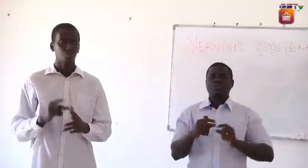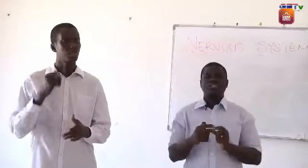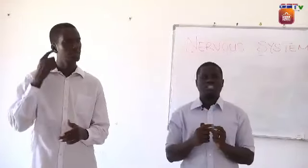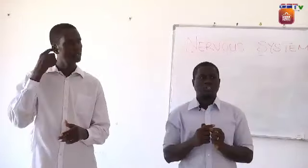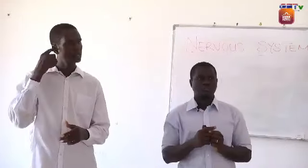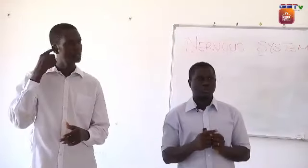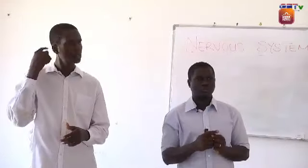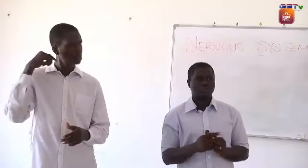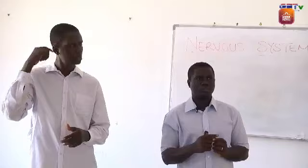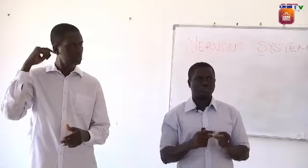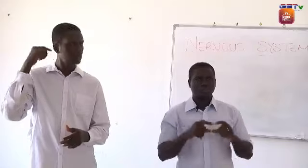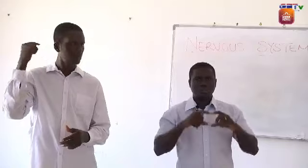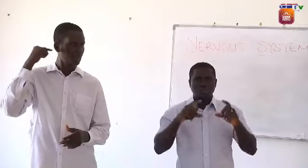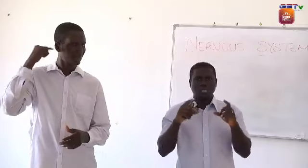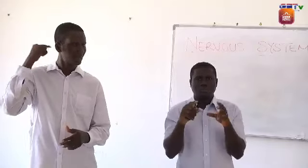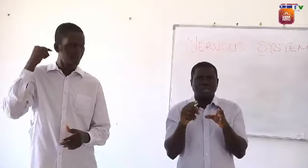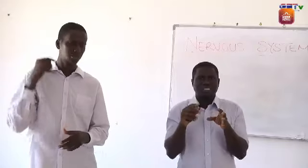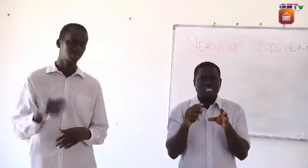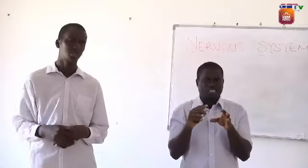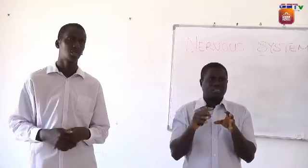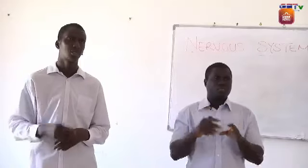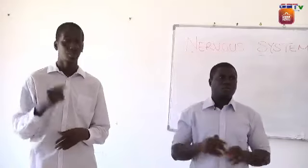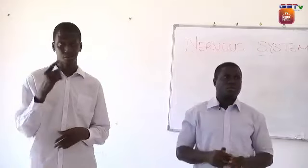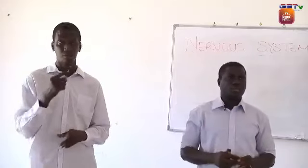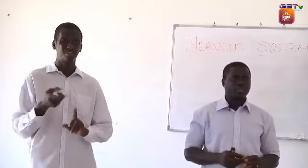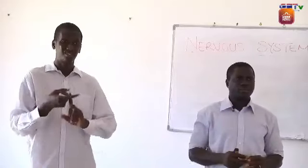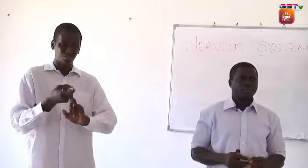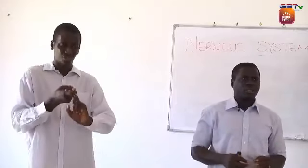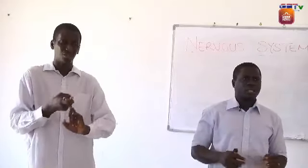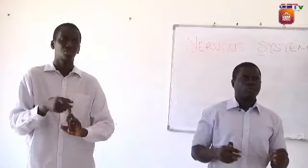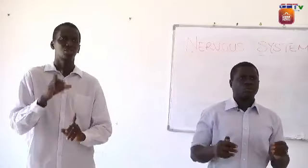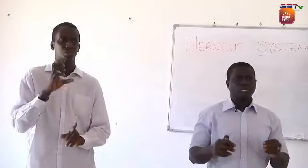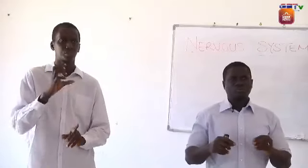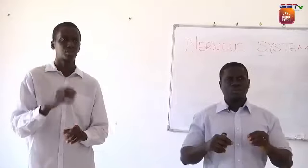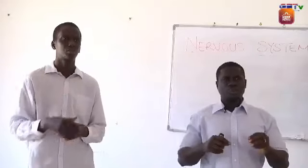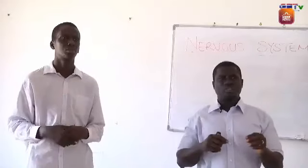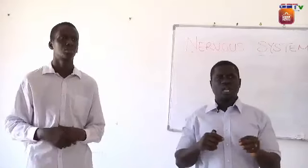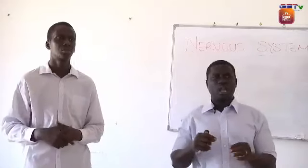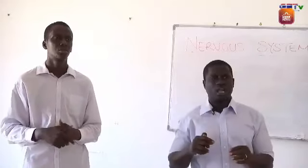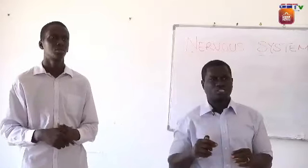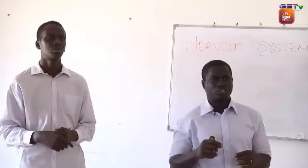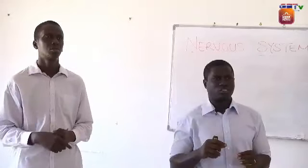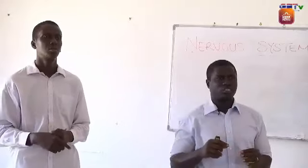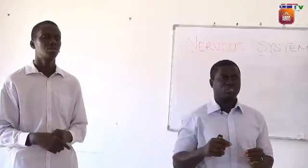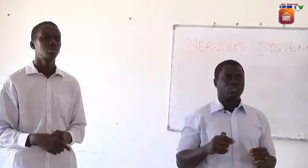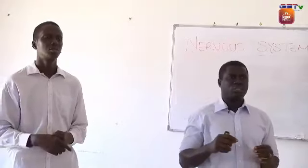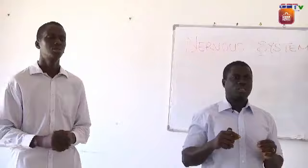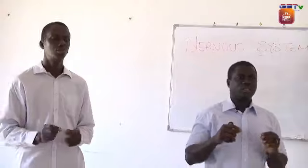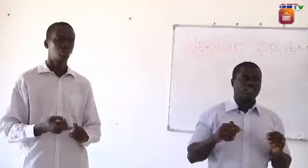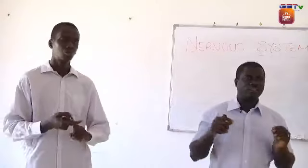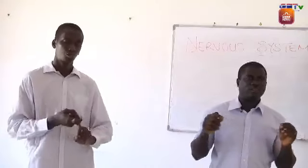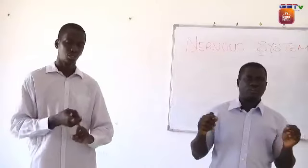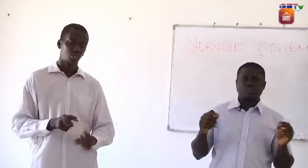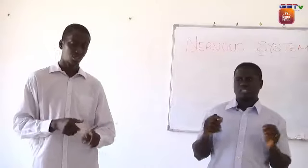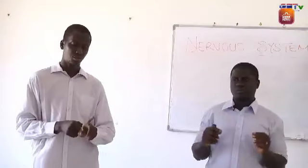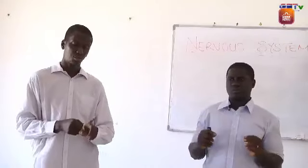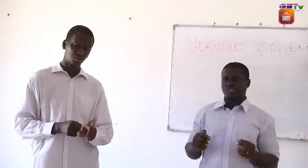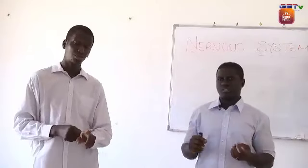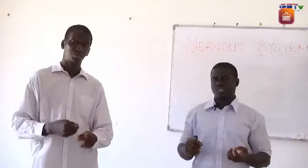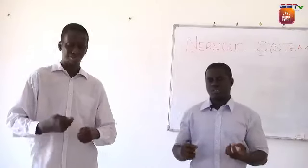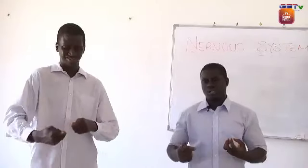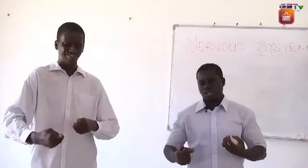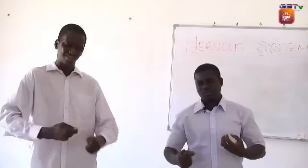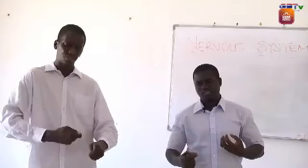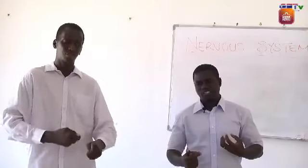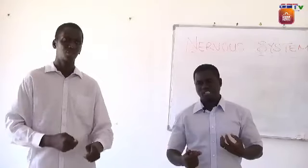in pair, or they work hand in glove with the cerebrum to do that balancing. Okay? It coordinates